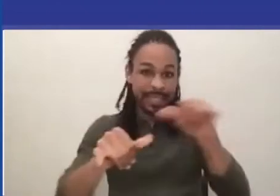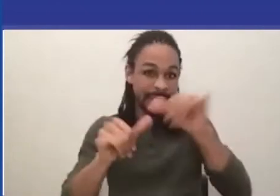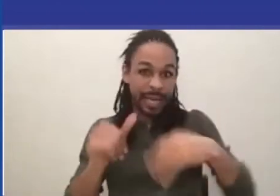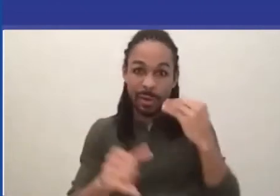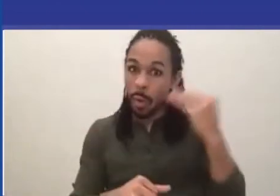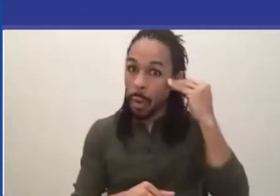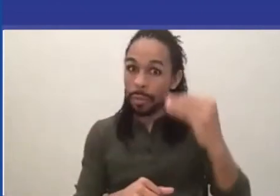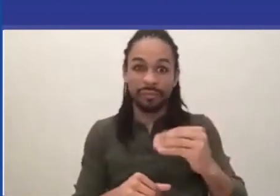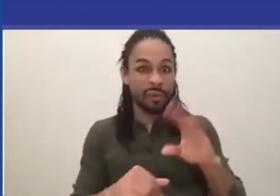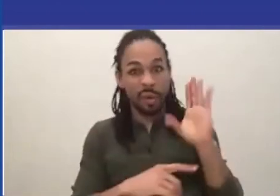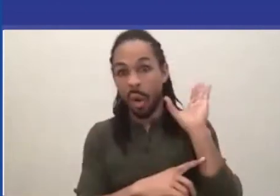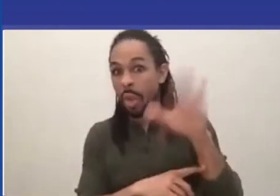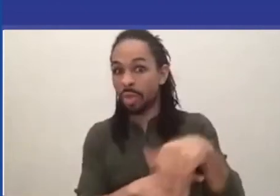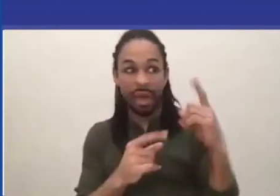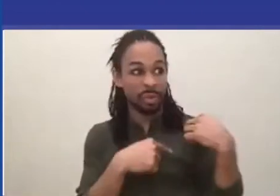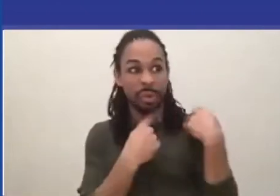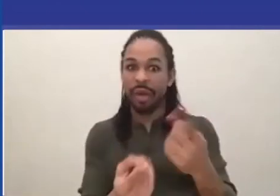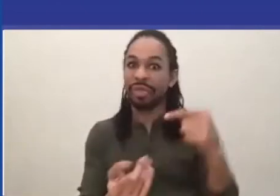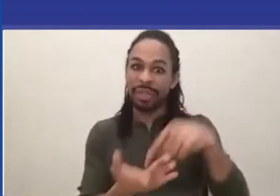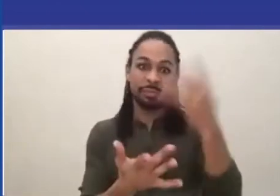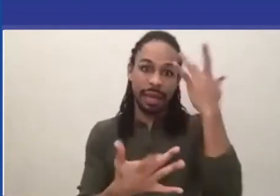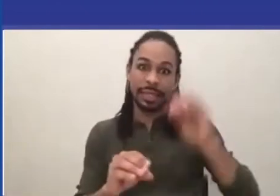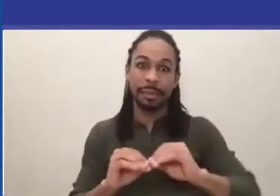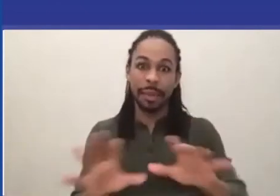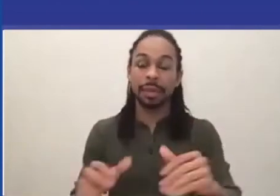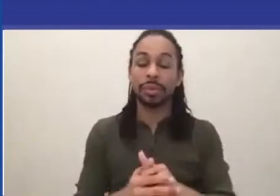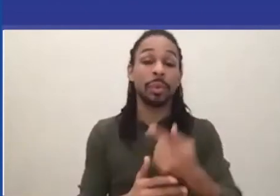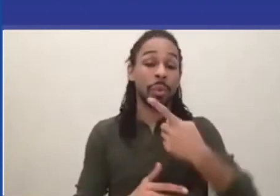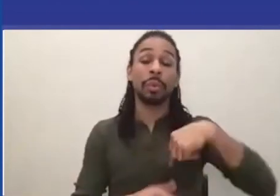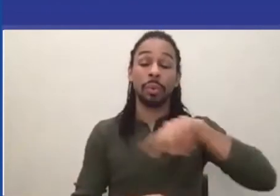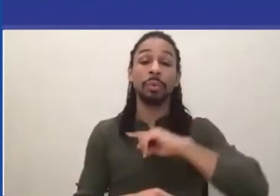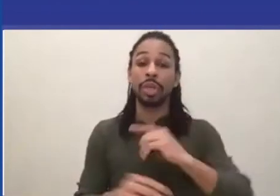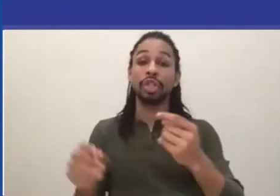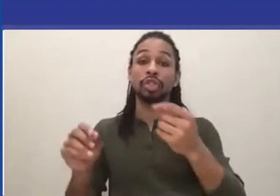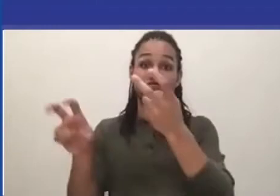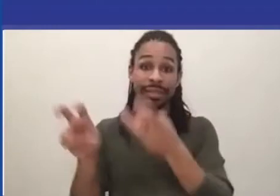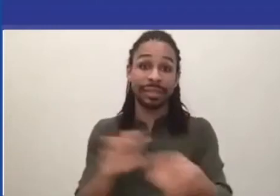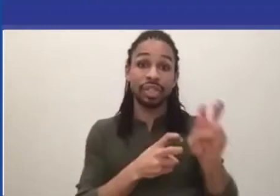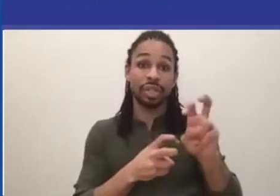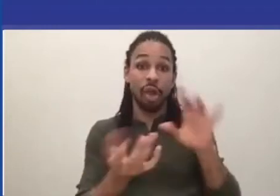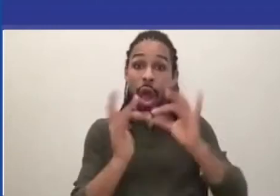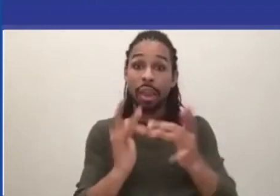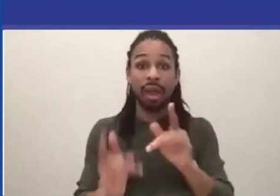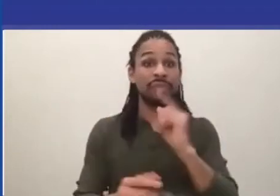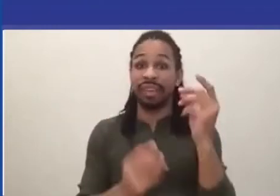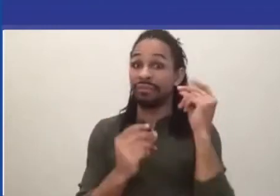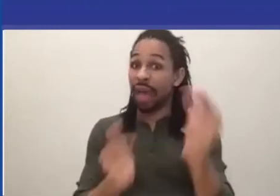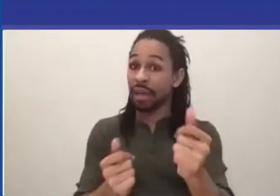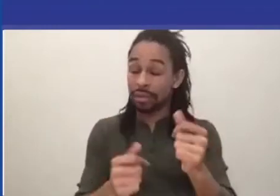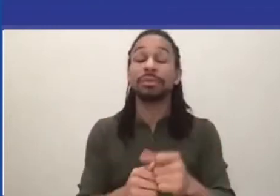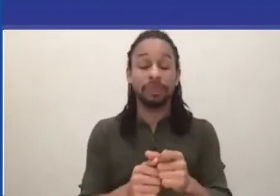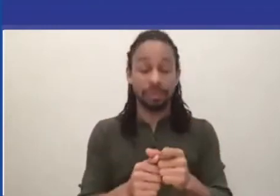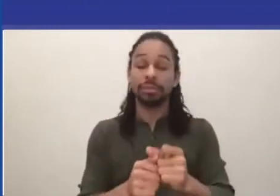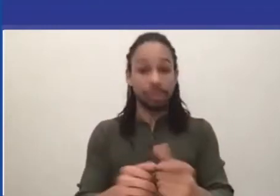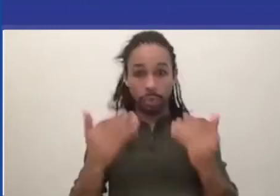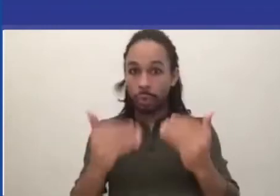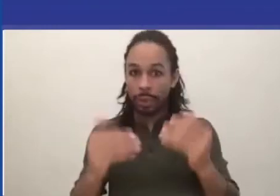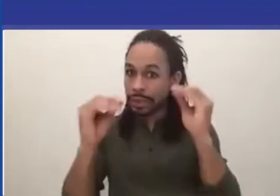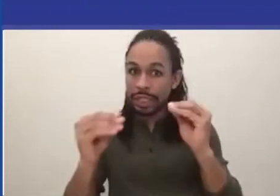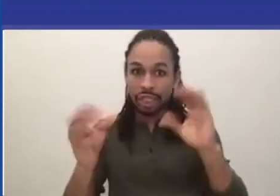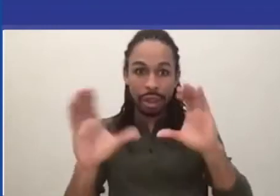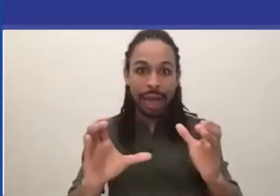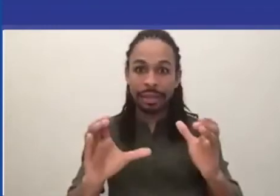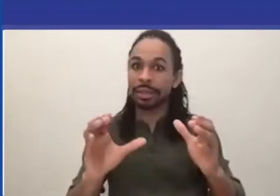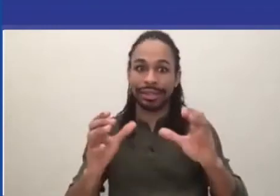We moved things online quickly. Let's teach classes online. We've done rehearsals